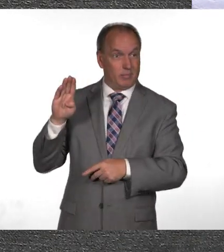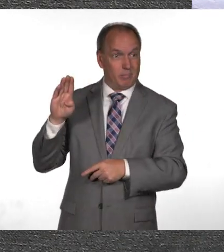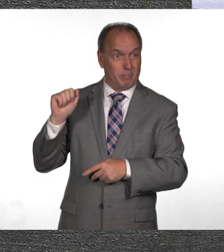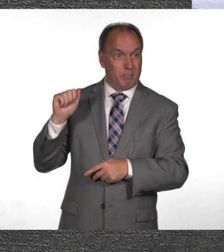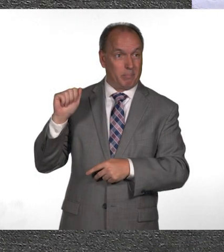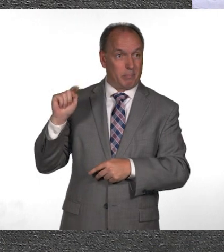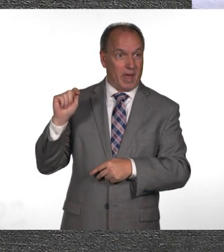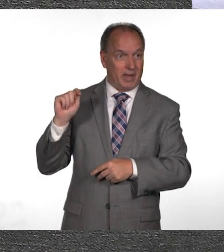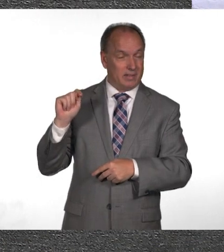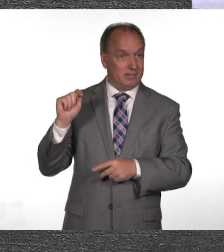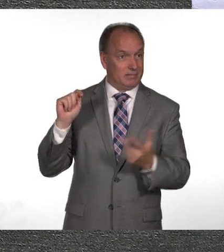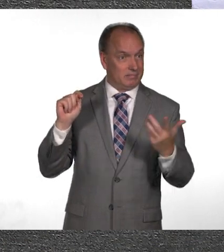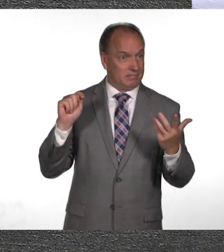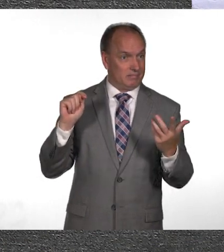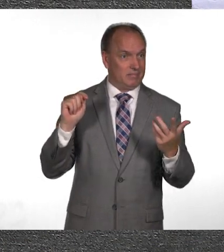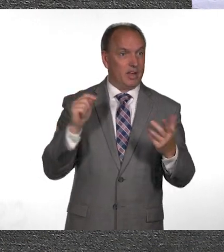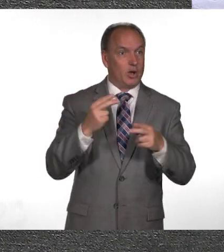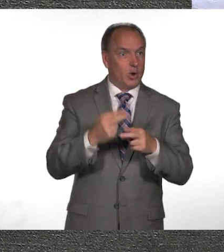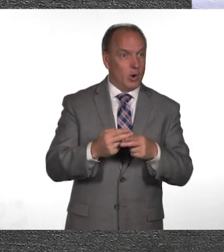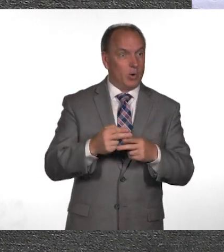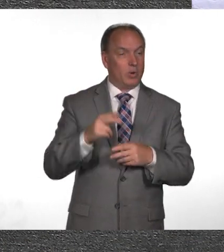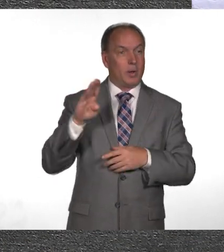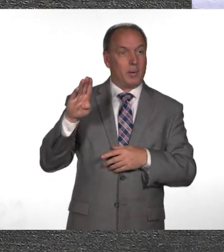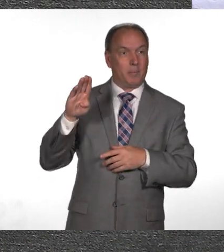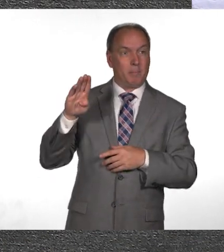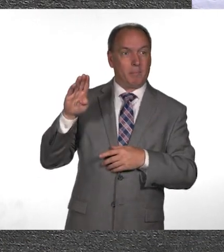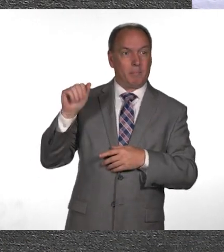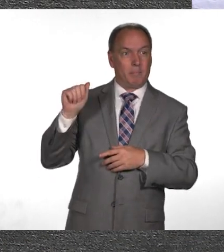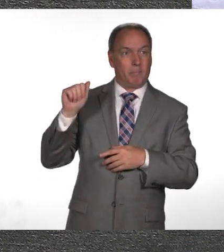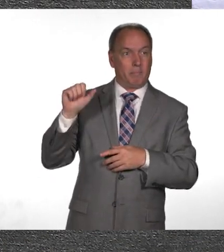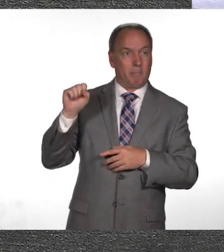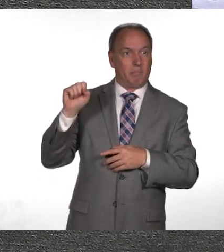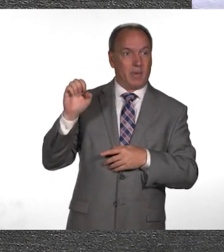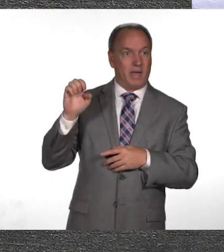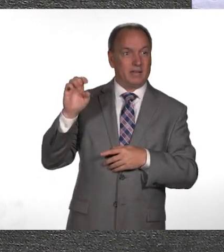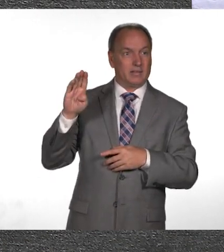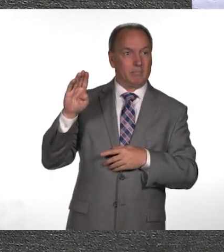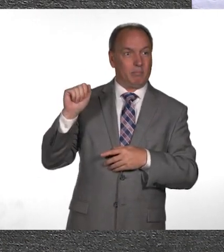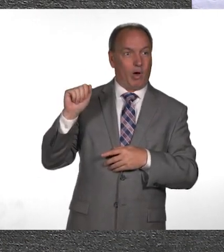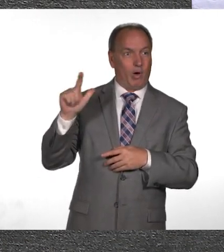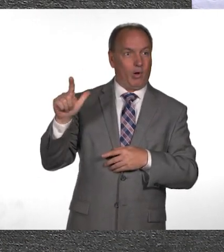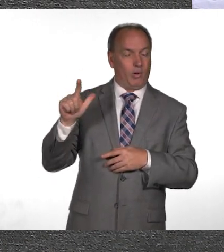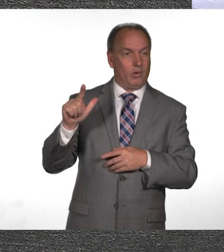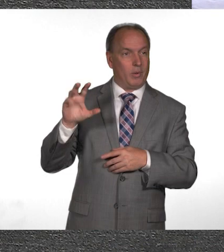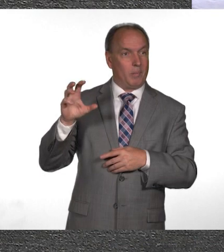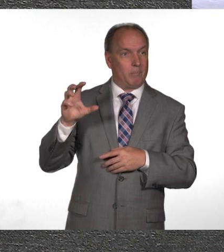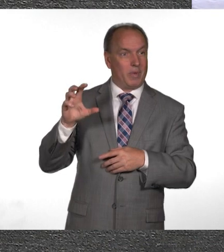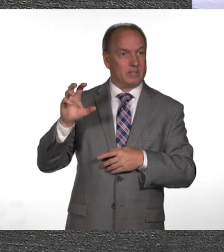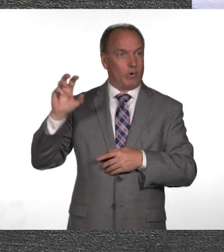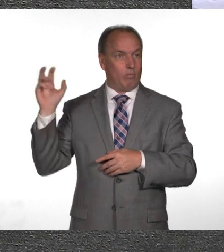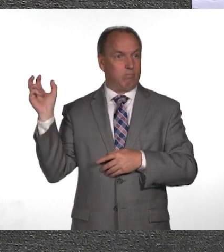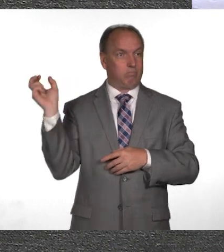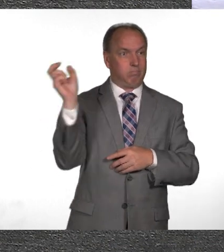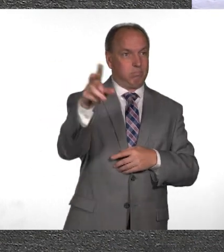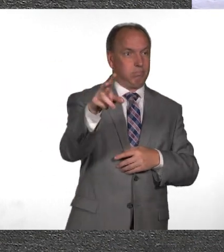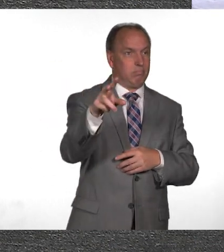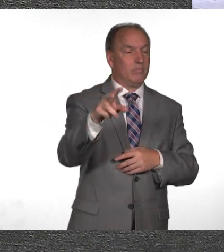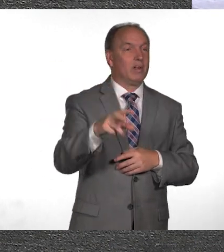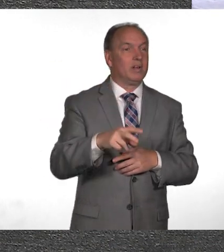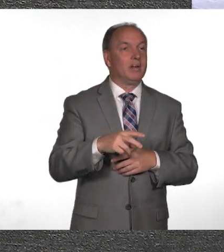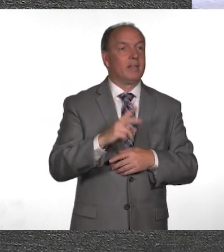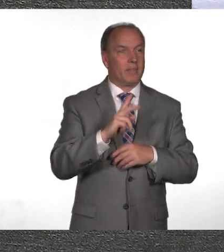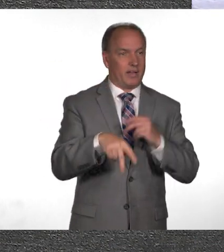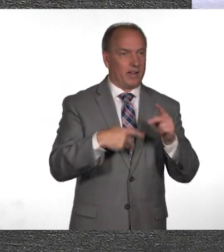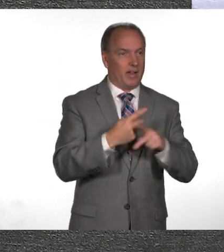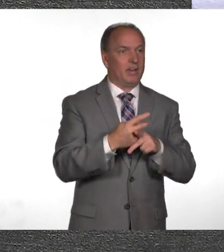before? It's called a baseball. A baseball. Yeah, so a baseball is a kind of ball,